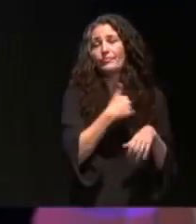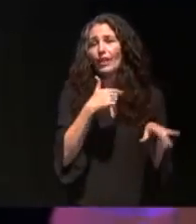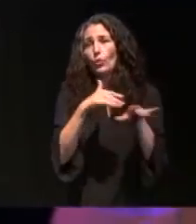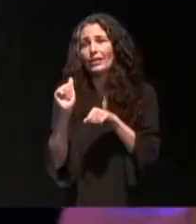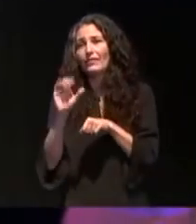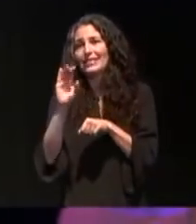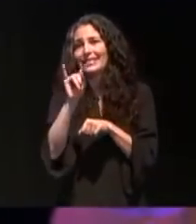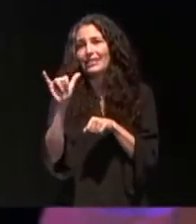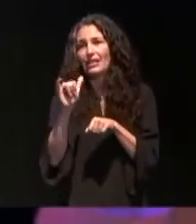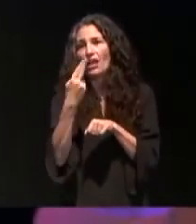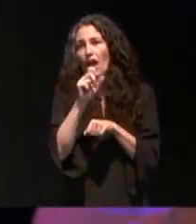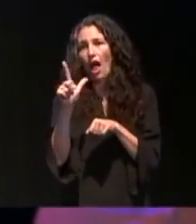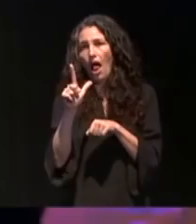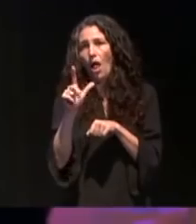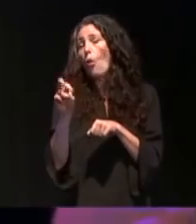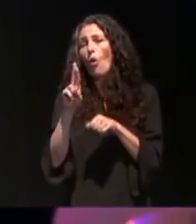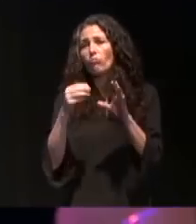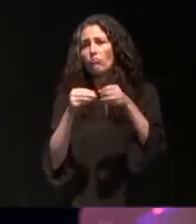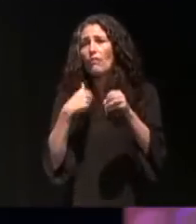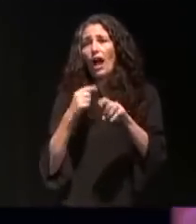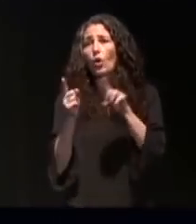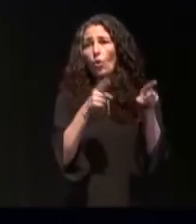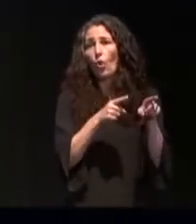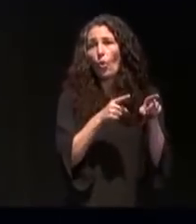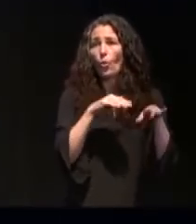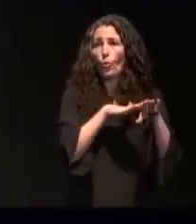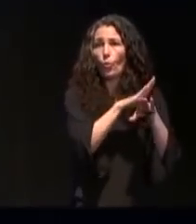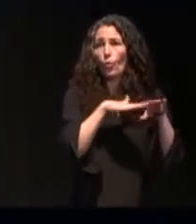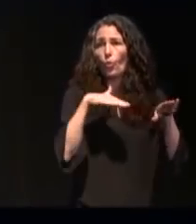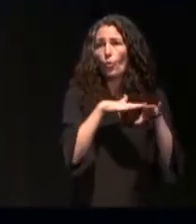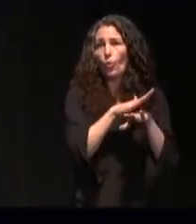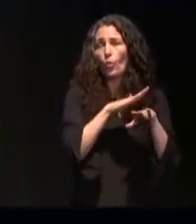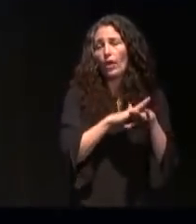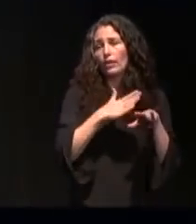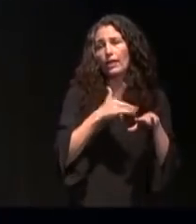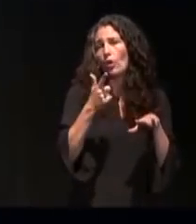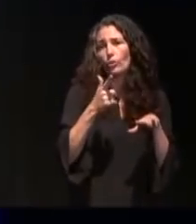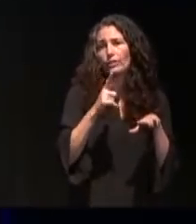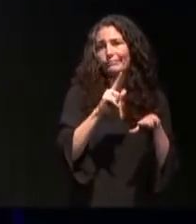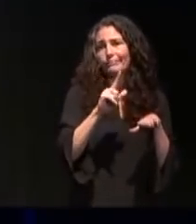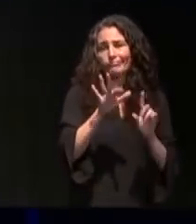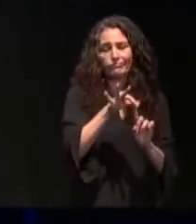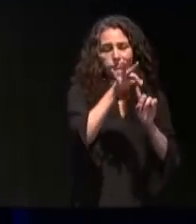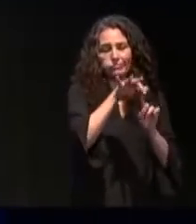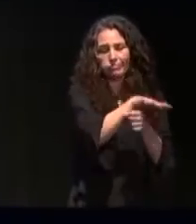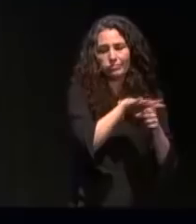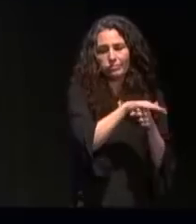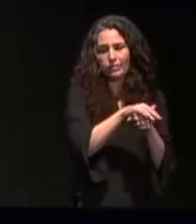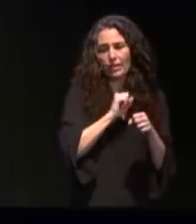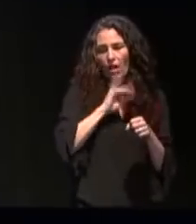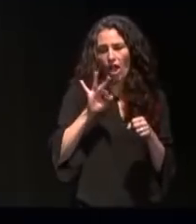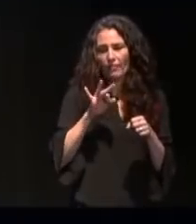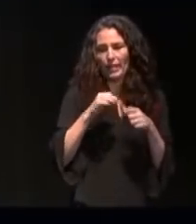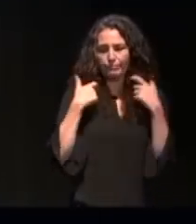office, I wouldn't go home. I'd go to the beach. And I'd go to this place called my power spot. And I would take off my suit jacket. I'd take off my shirt and my